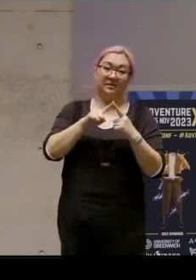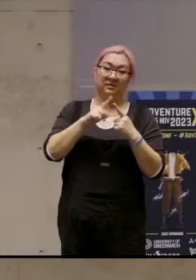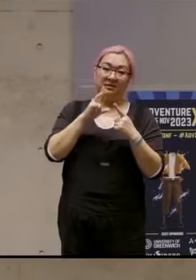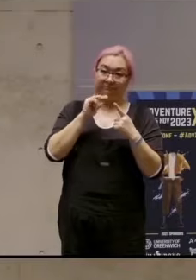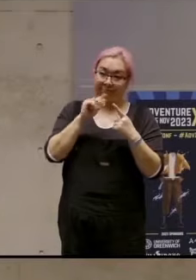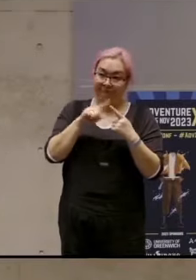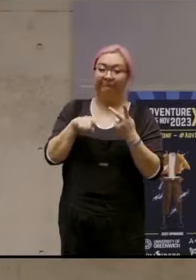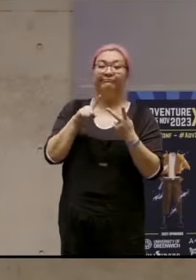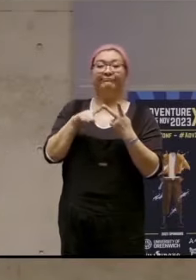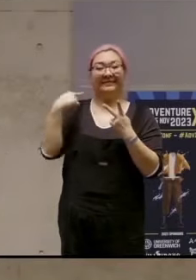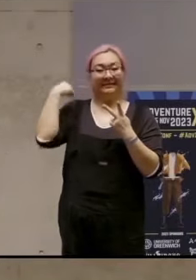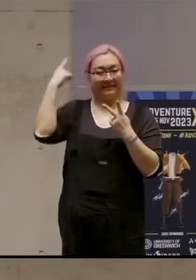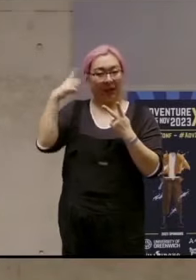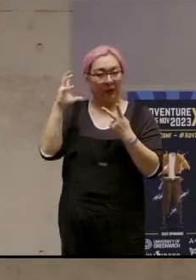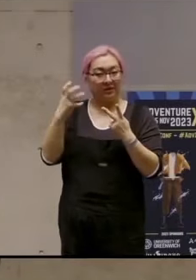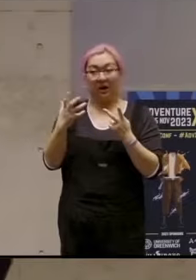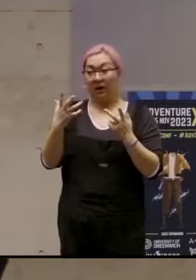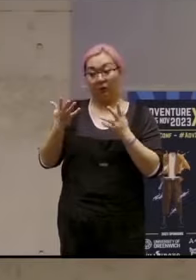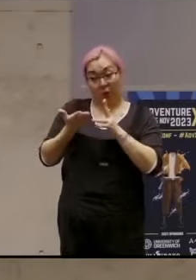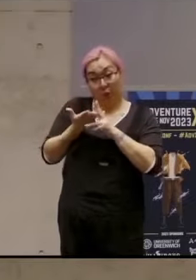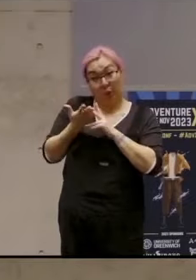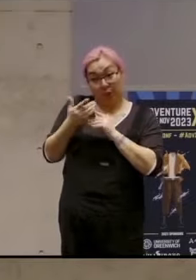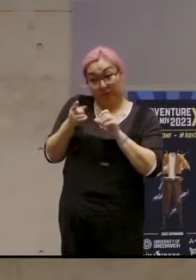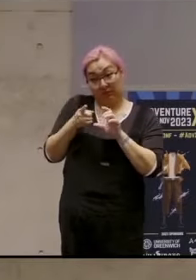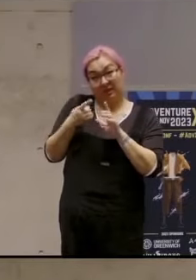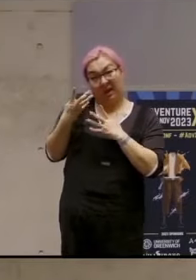locally and then globally, for sure.